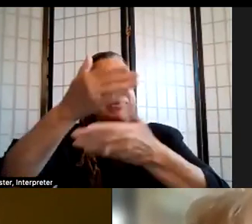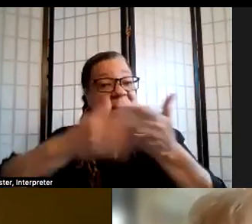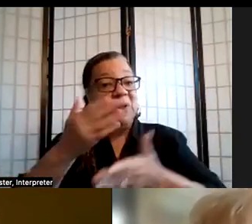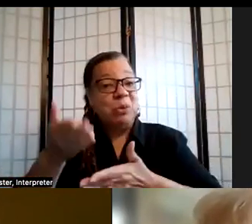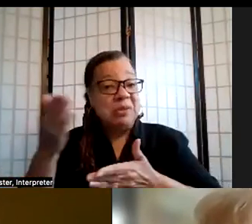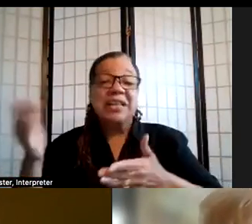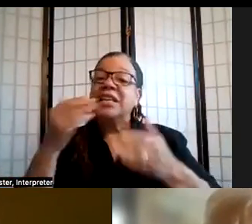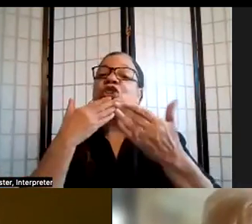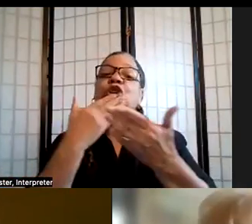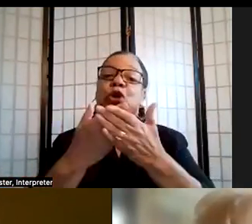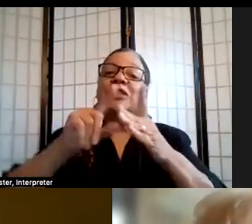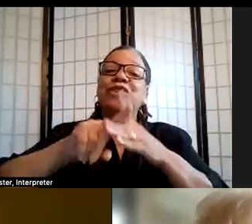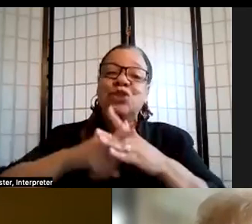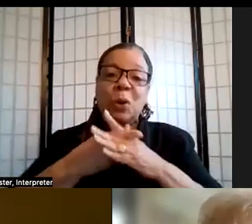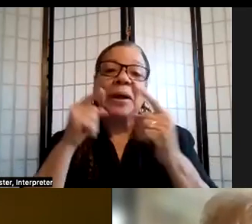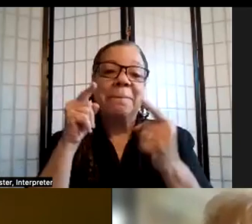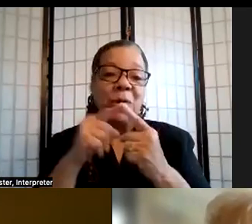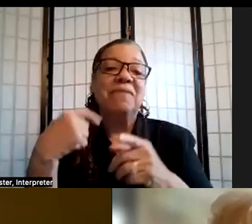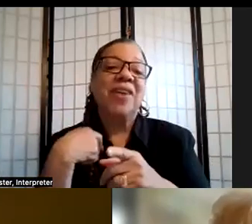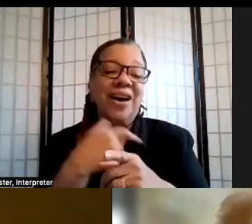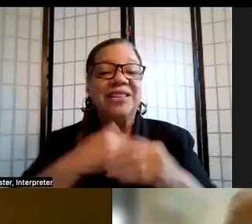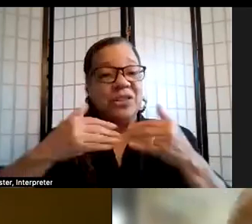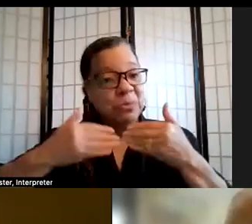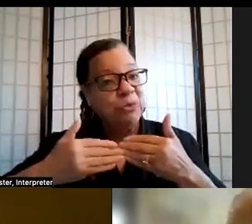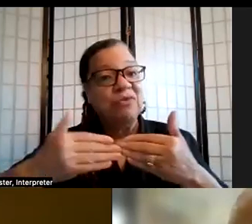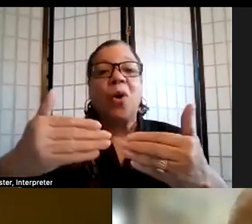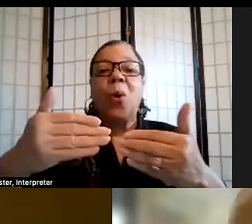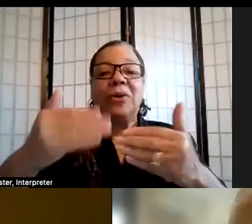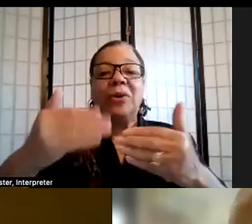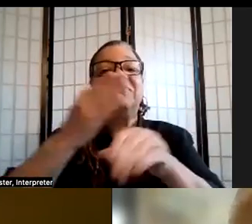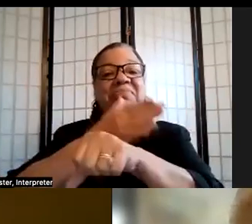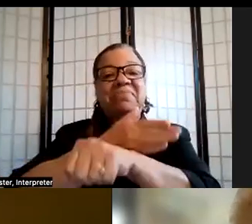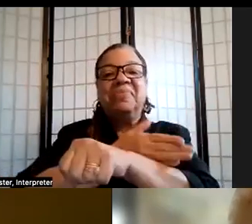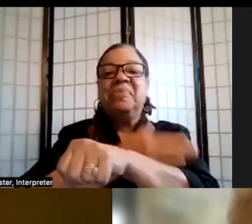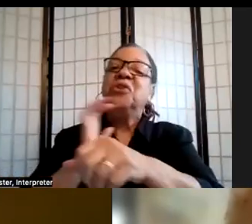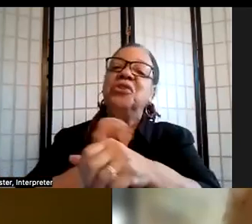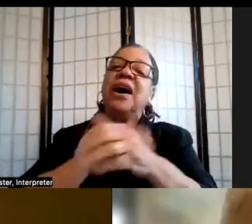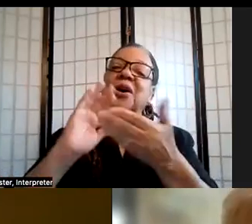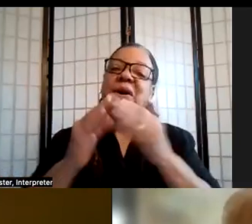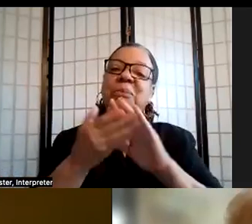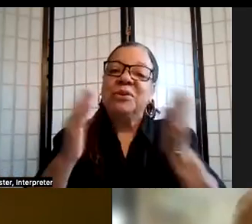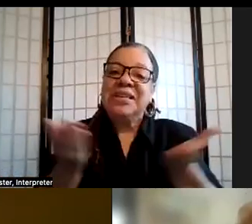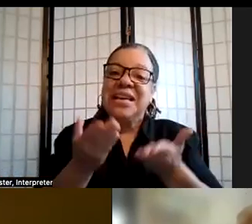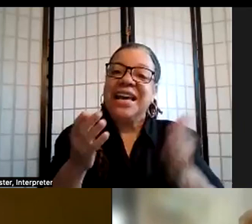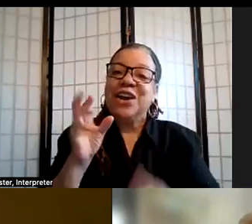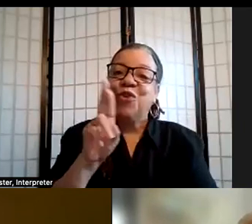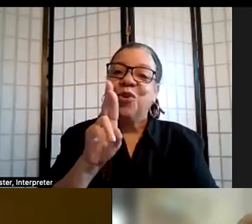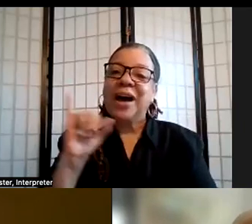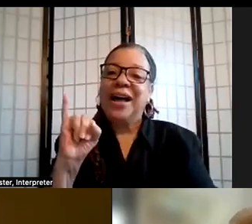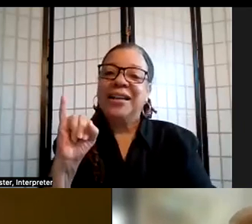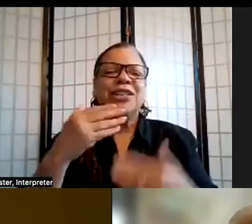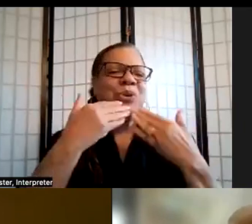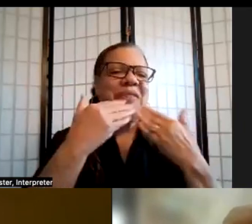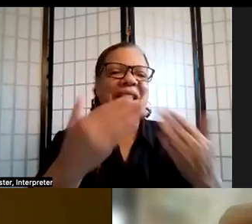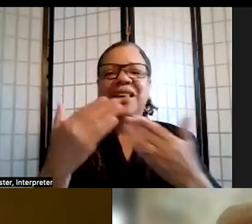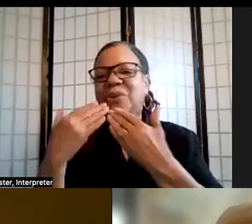great starting point for us to move forward and really improve our entire community here in Rhode Island. So thank you all very much. I